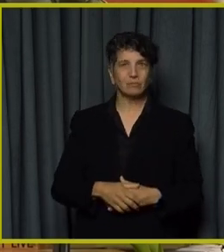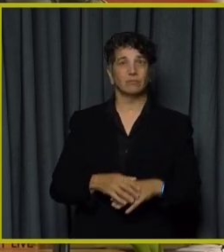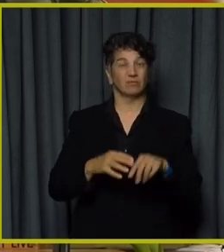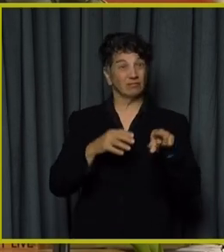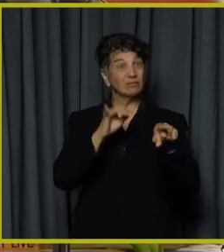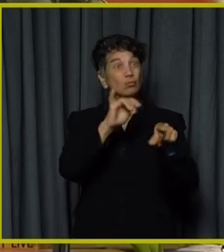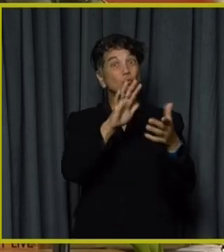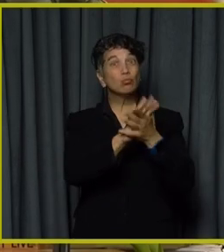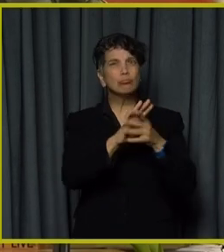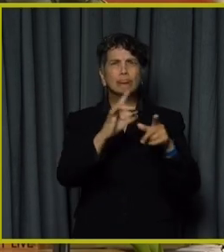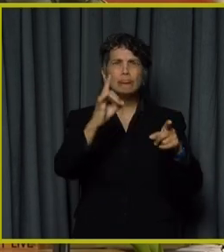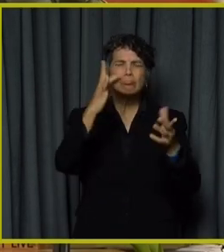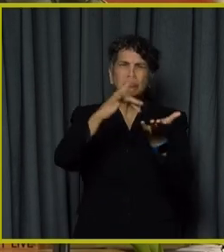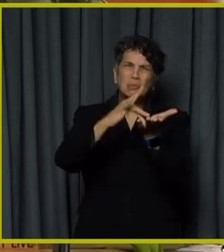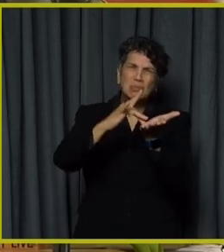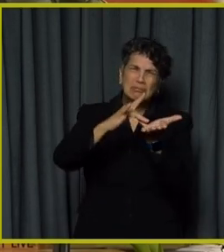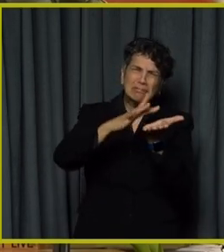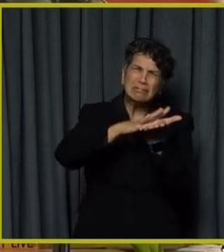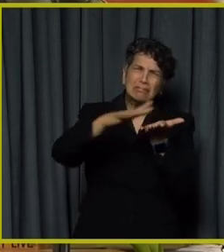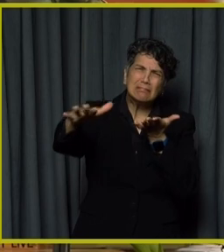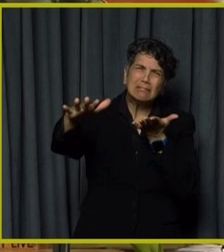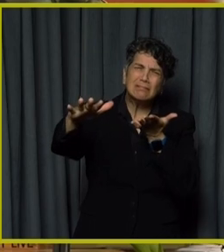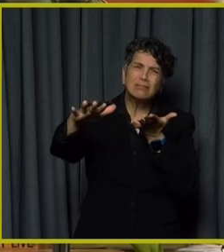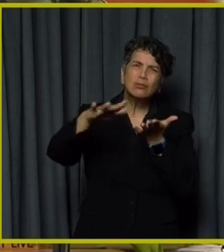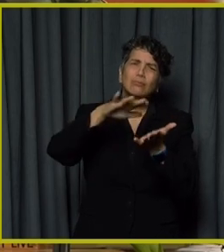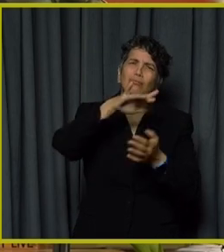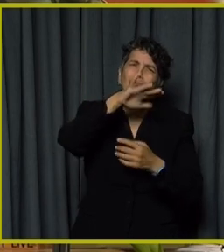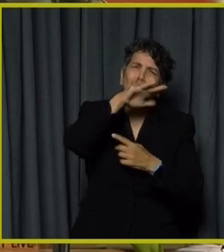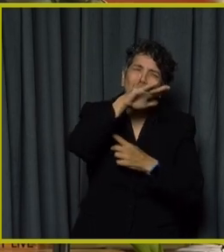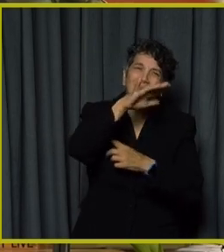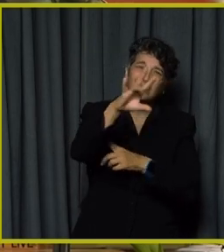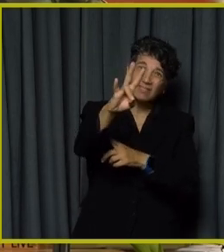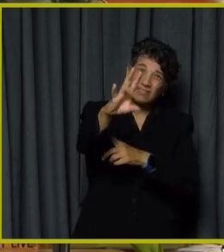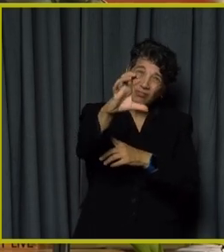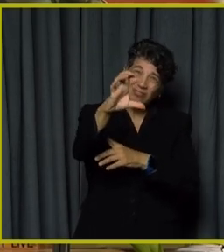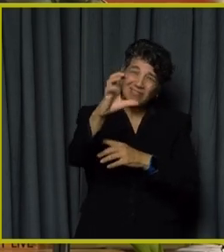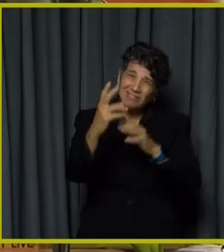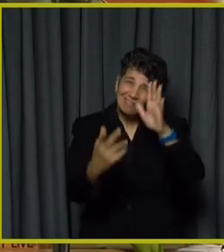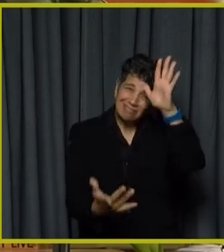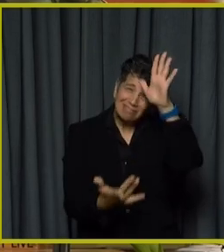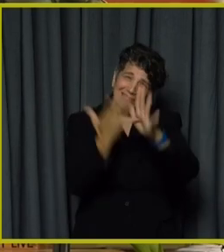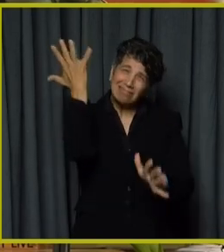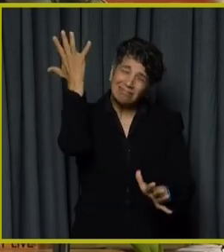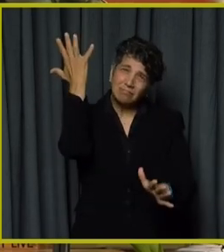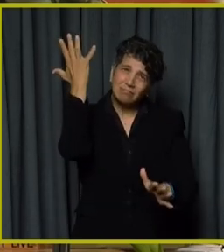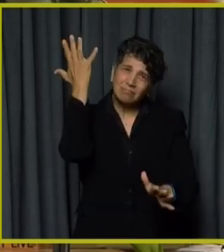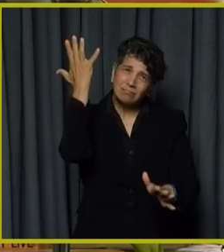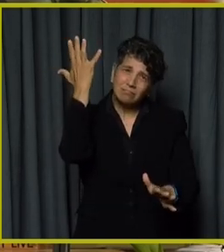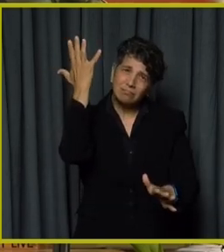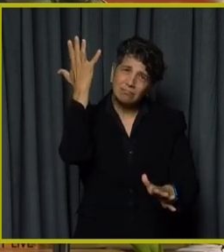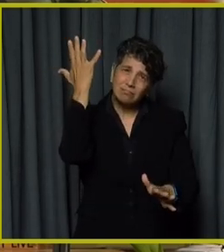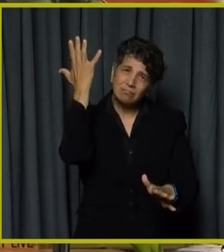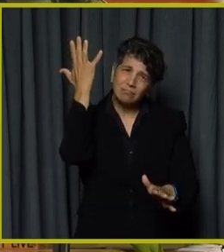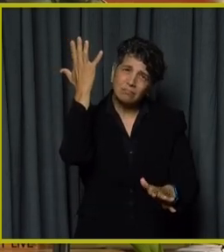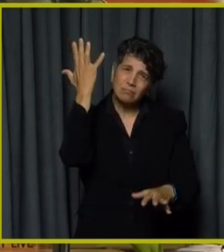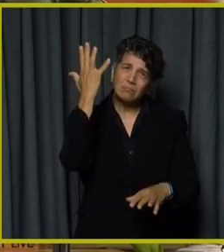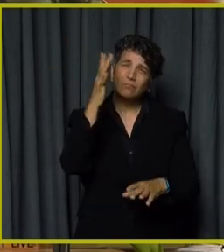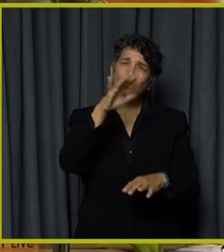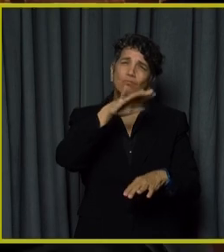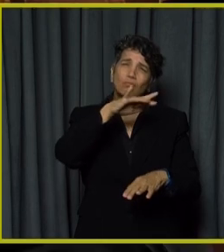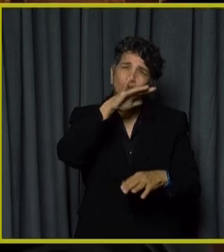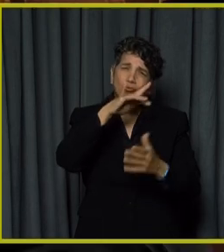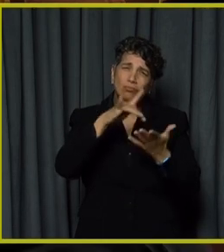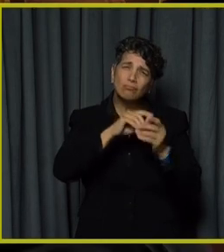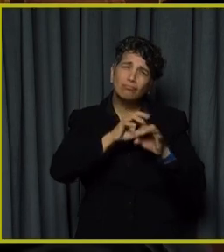700 times what EPA has determined is a safe level of that poison that's being emitted throughout the